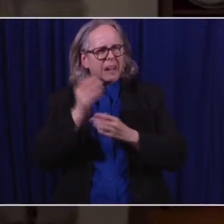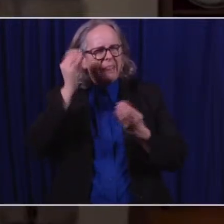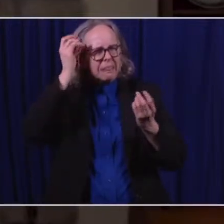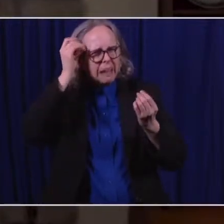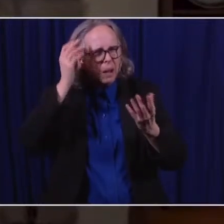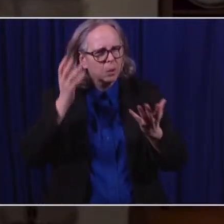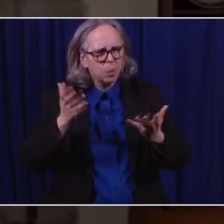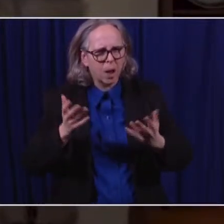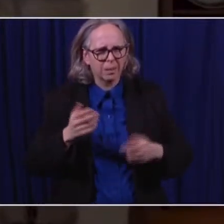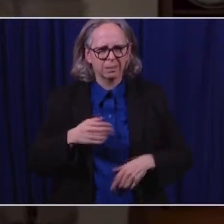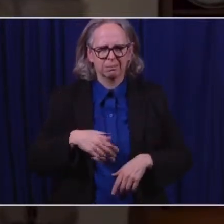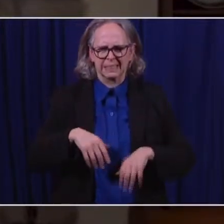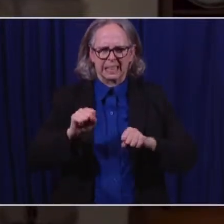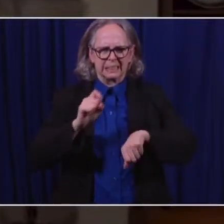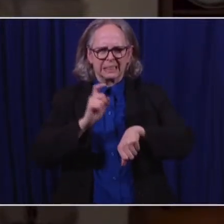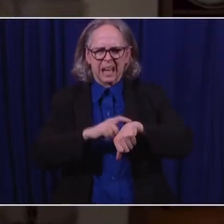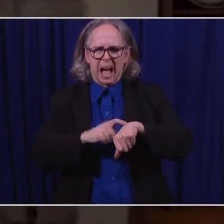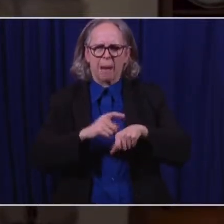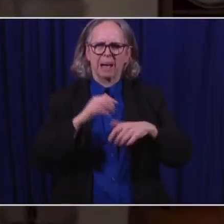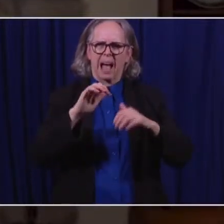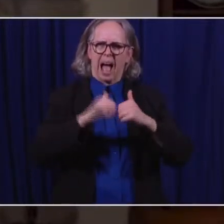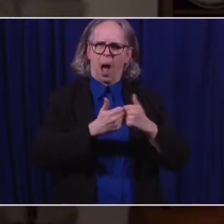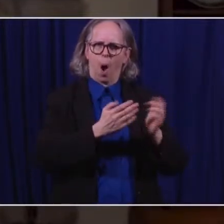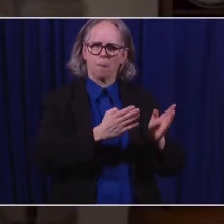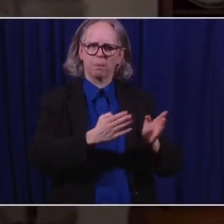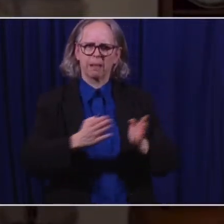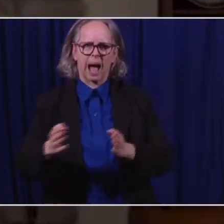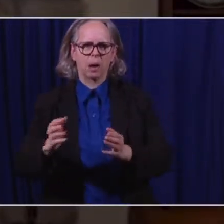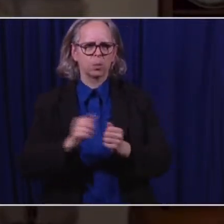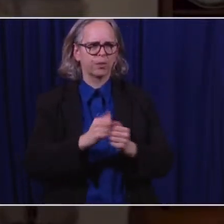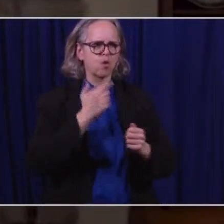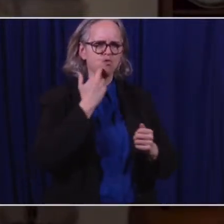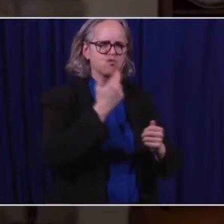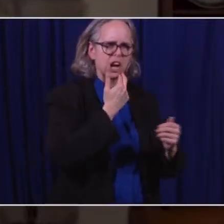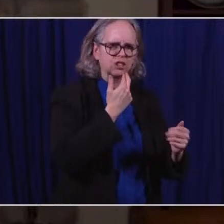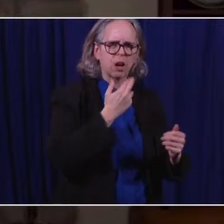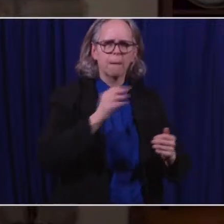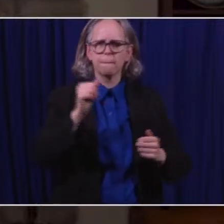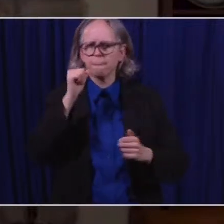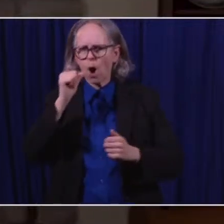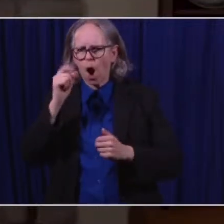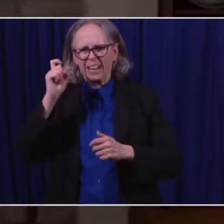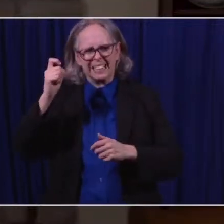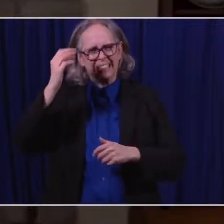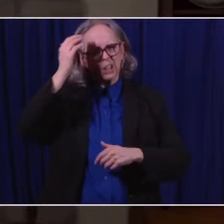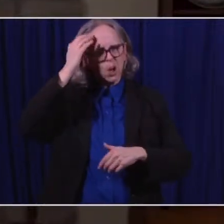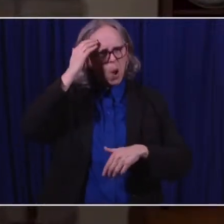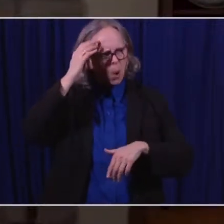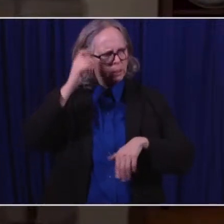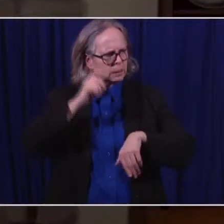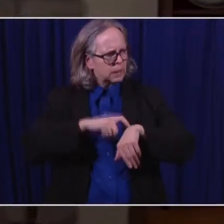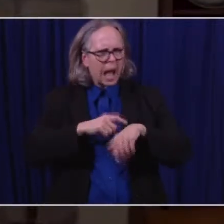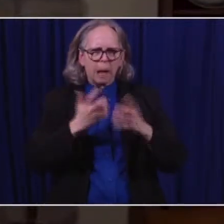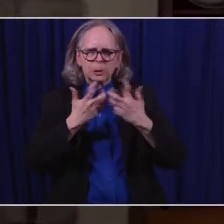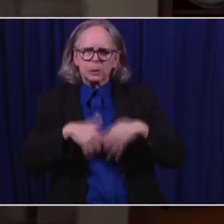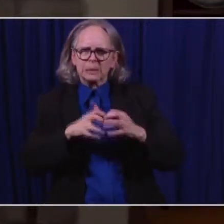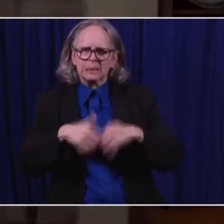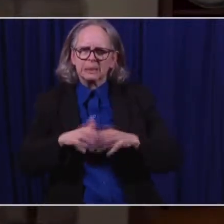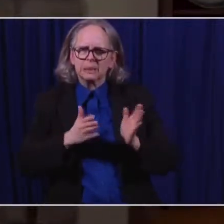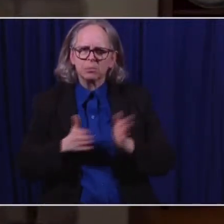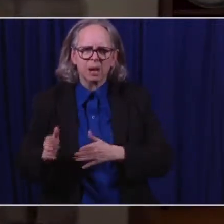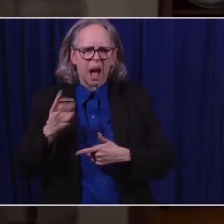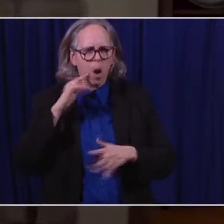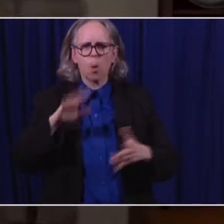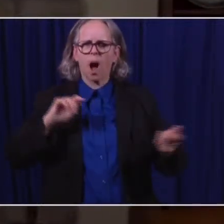and the bar owners have to plan, and restaurants have to plan, and other people have to plan. So we don't want to be jerking them around with no notice.